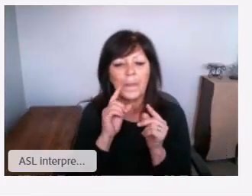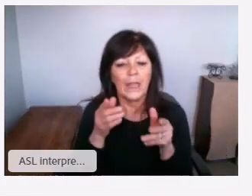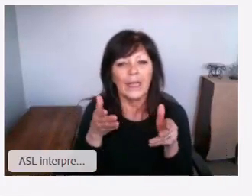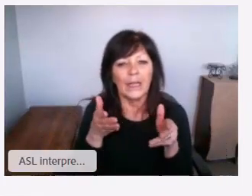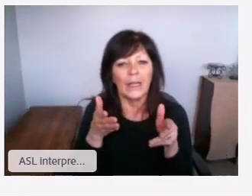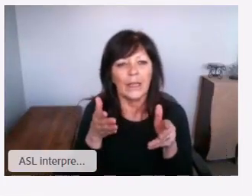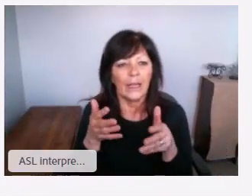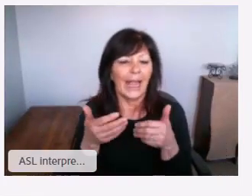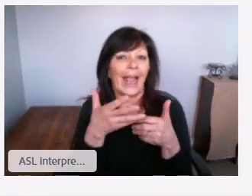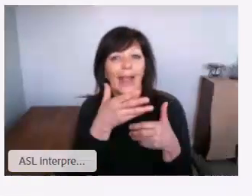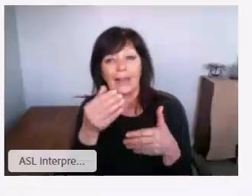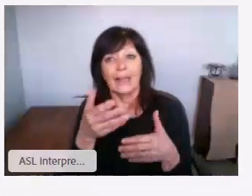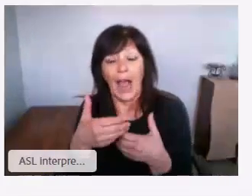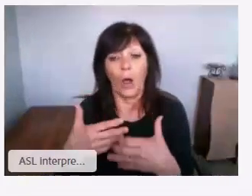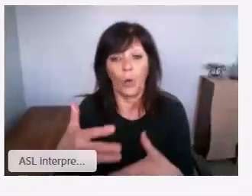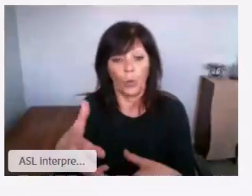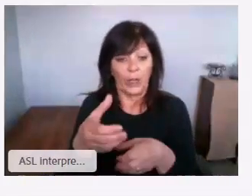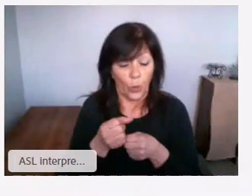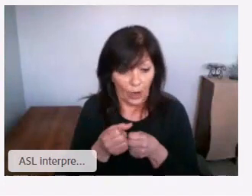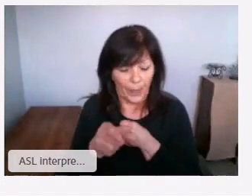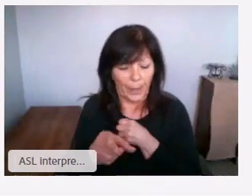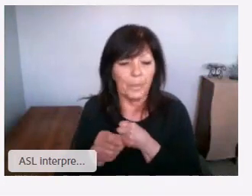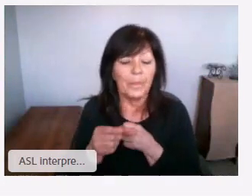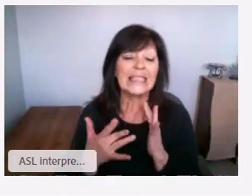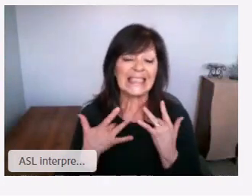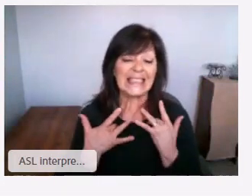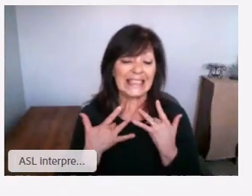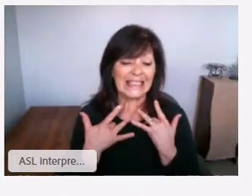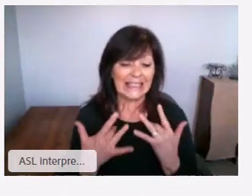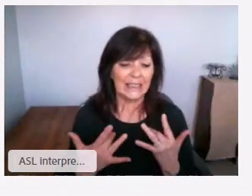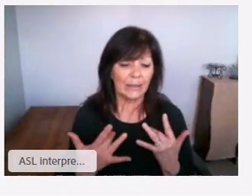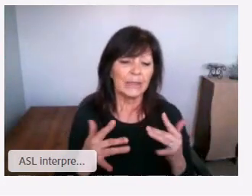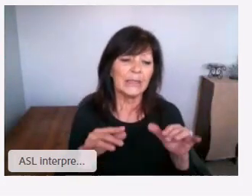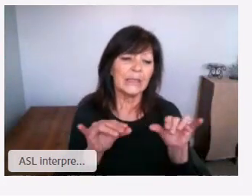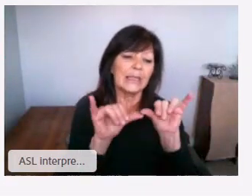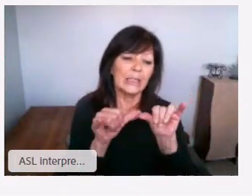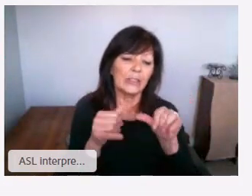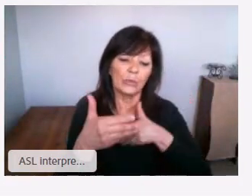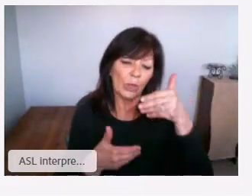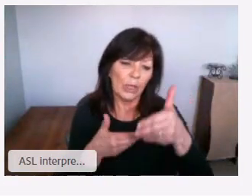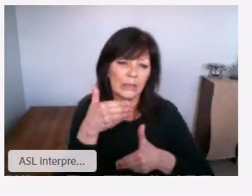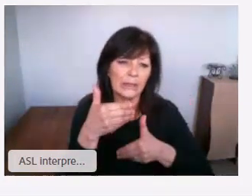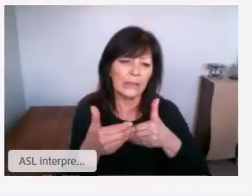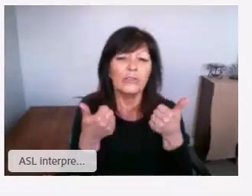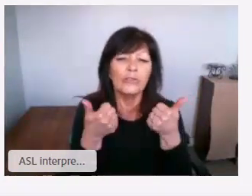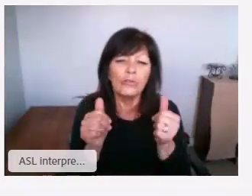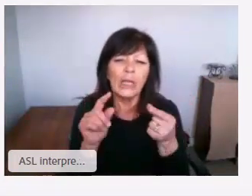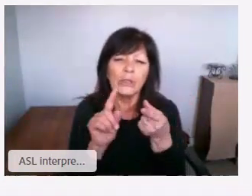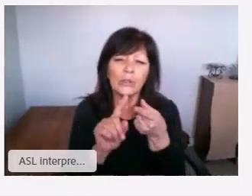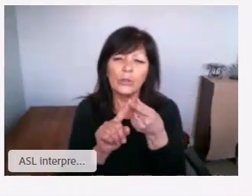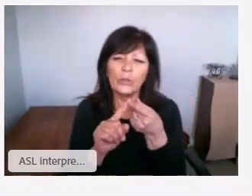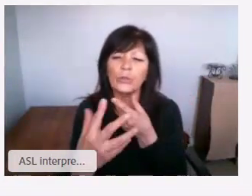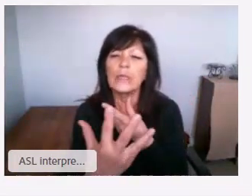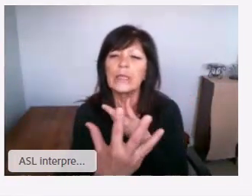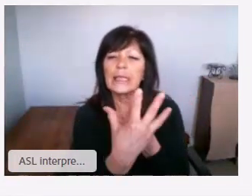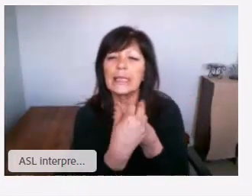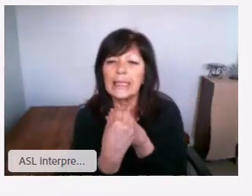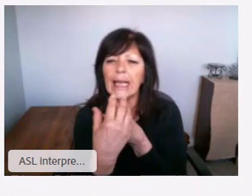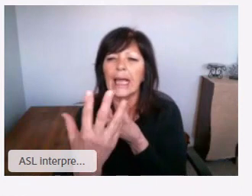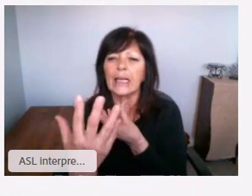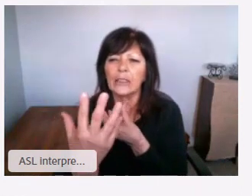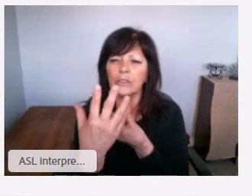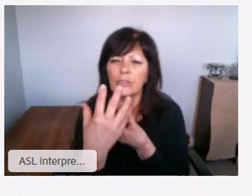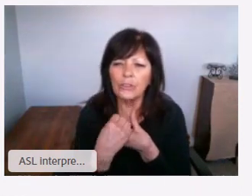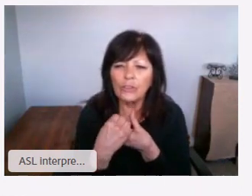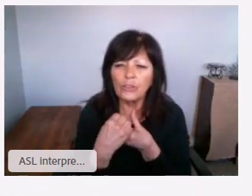them. Typically, system engineering process tries to engage